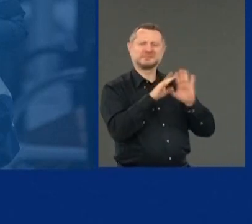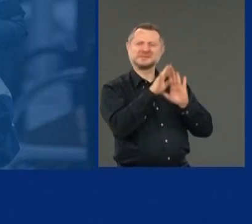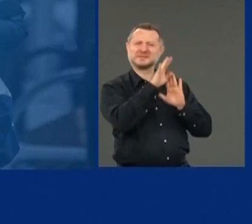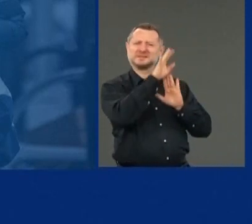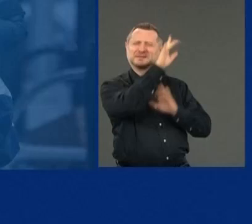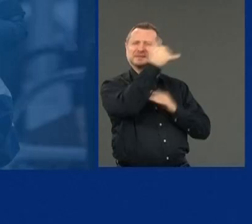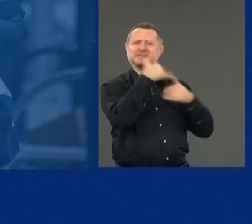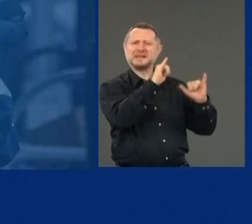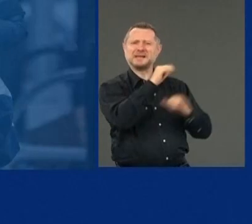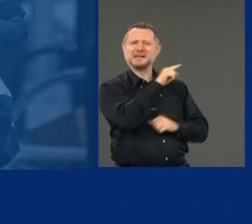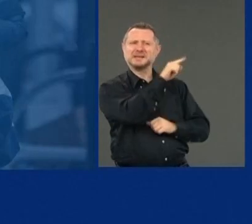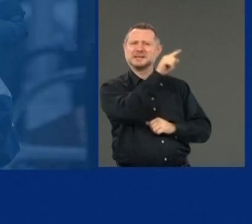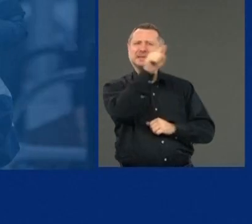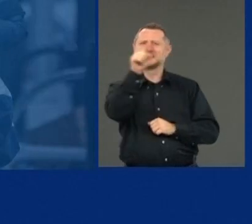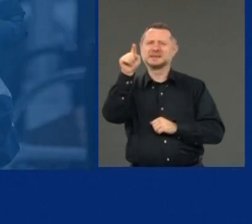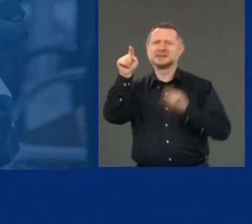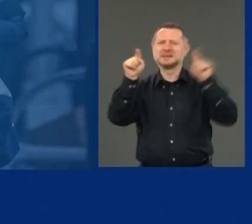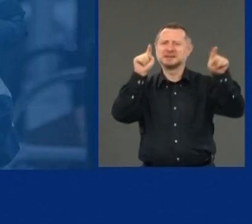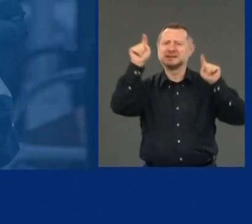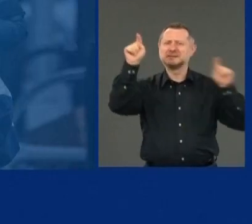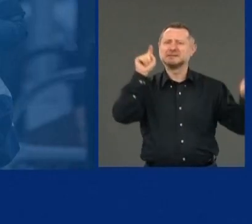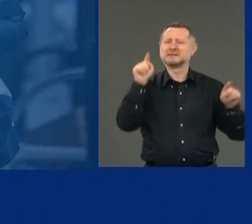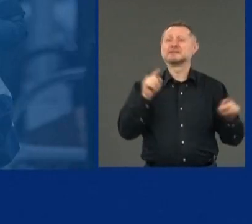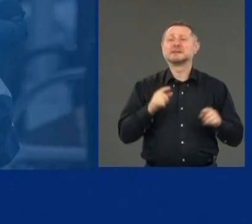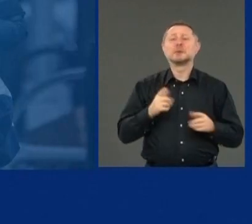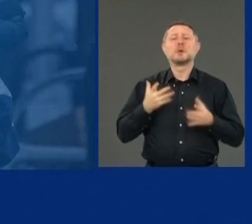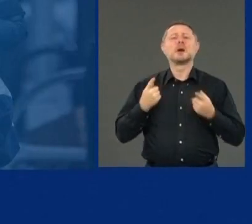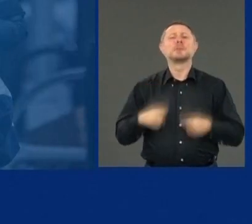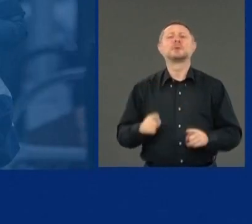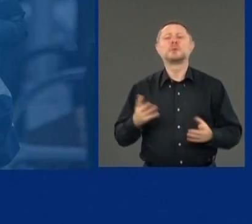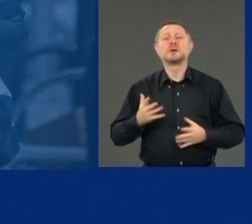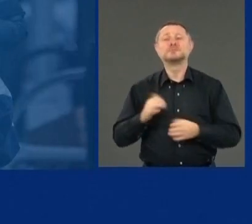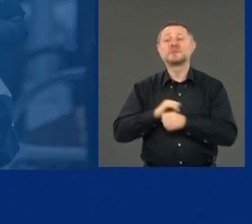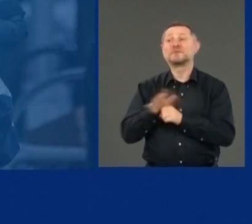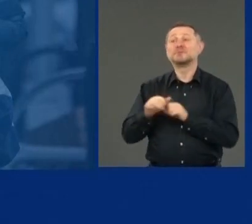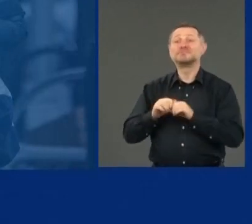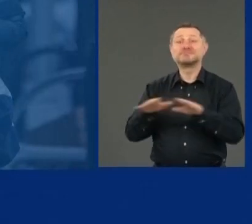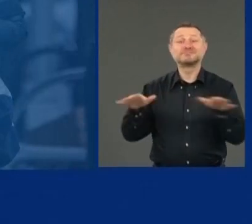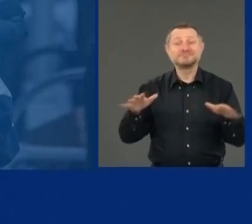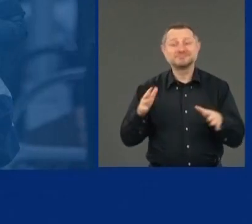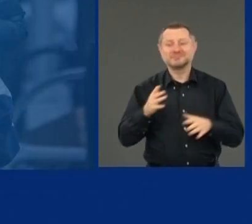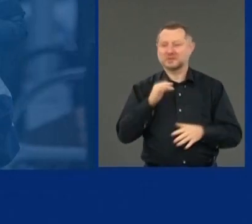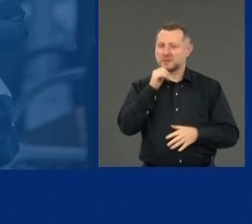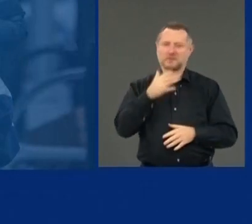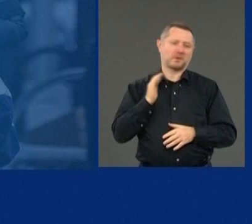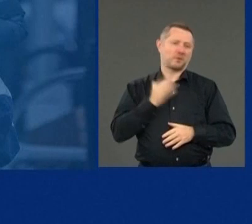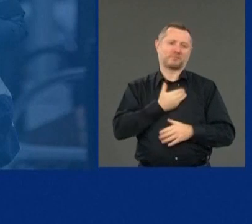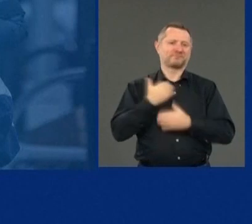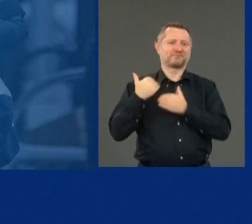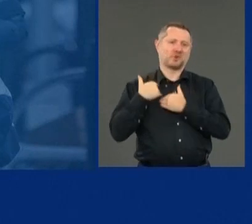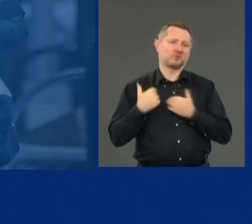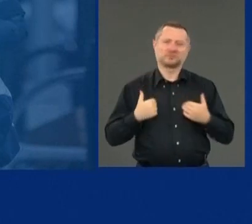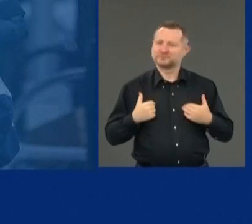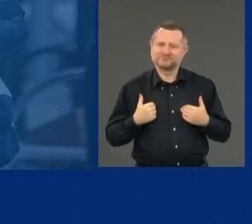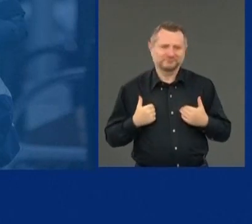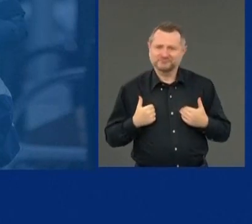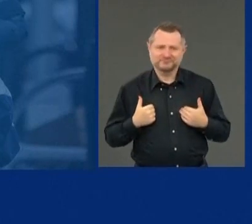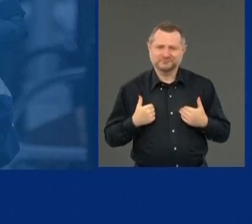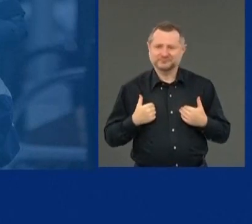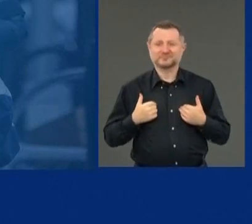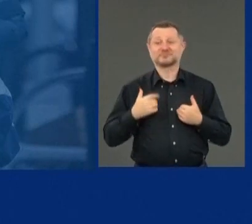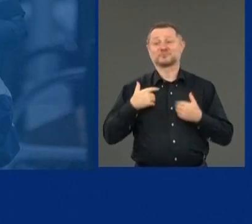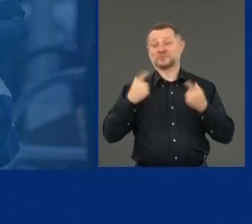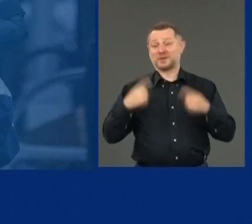what happened to us was no fault of our own. Actually, it makes the point, because what happened to